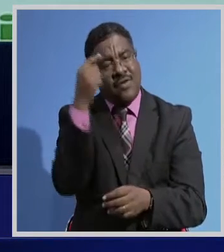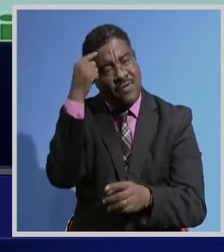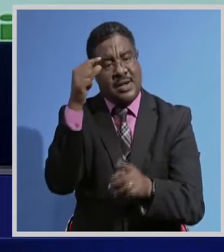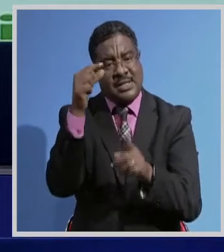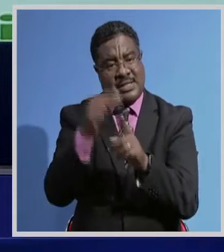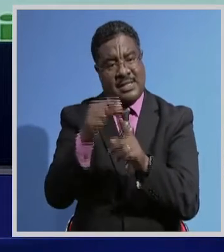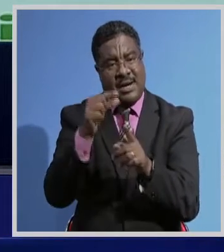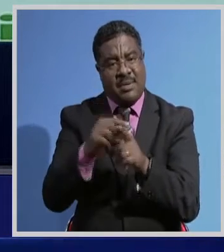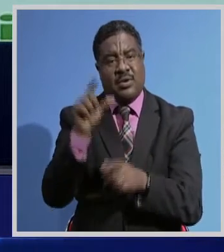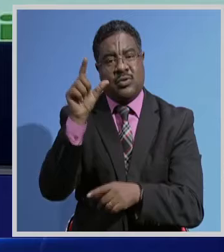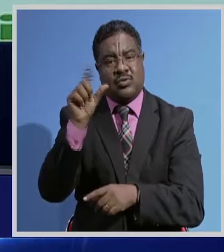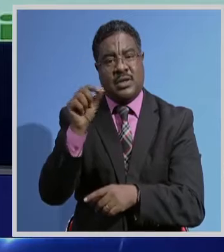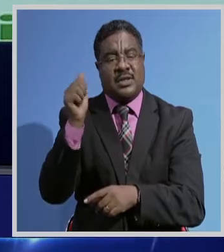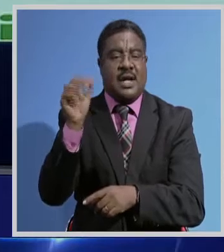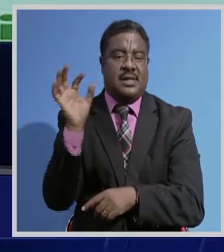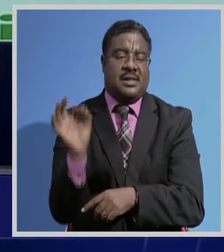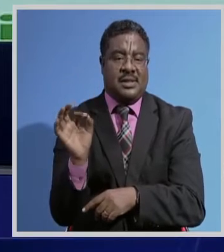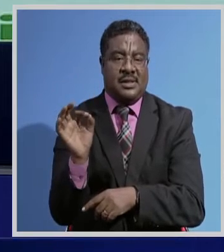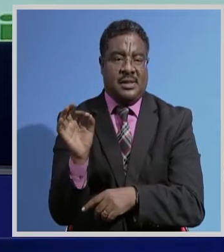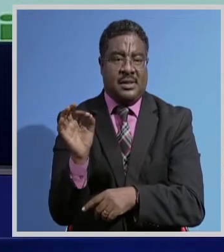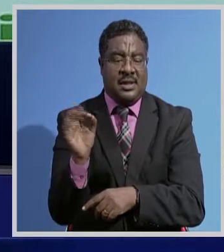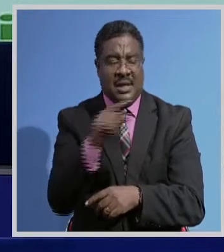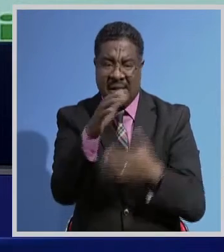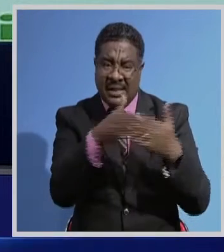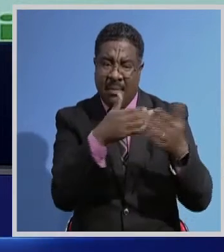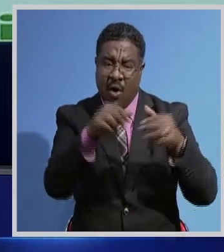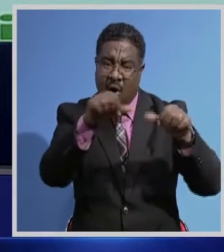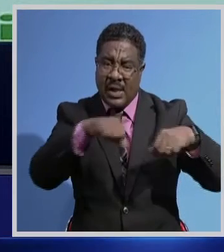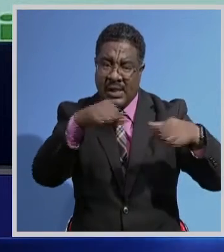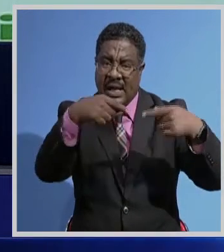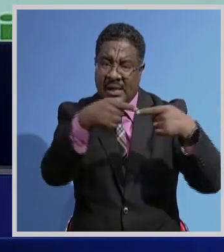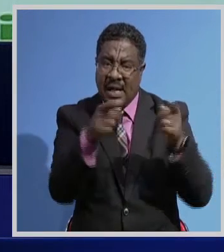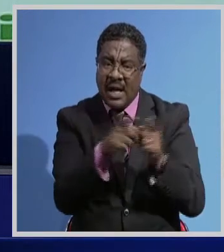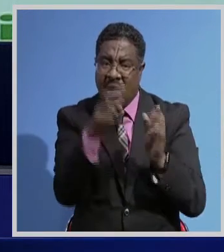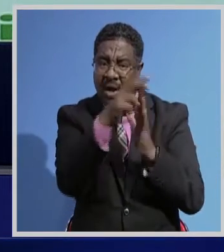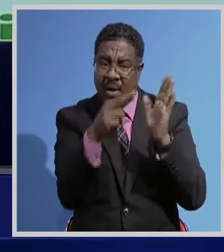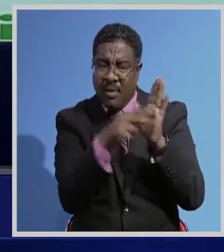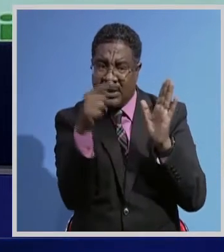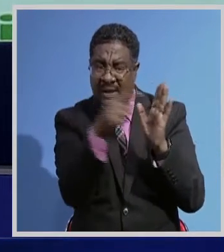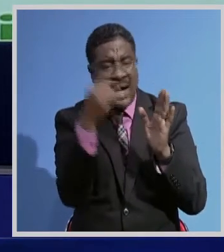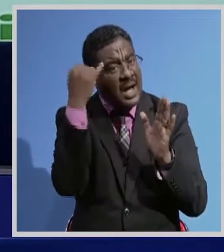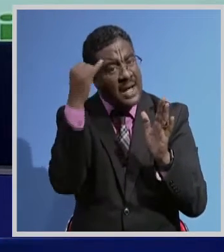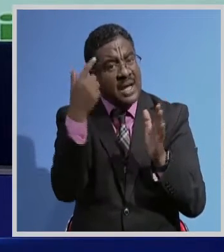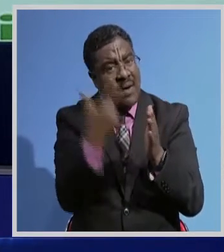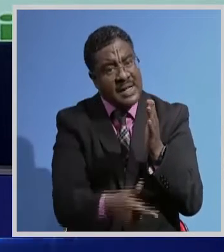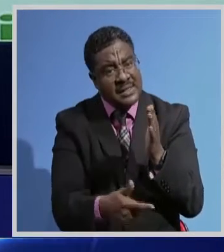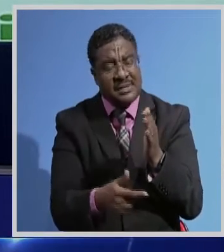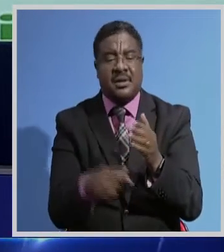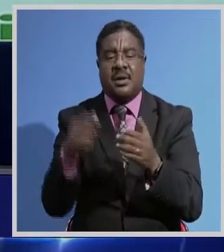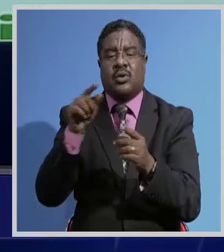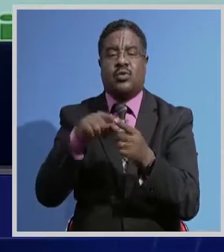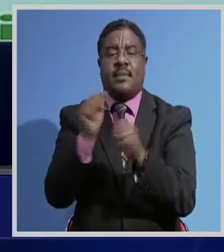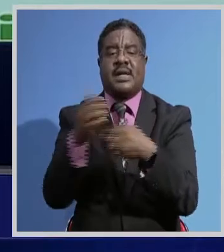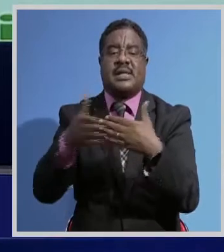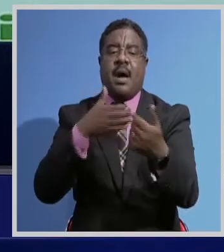2019. Auditor General DICK SICHEMBE says the Simplified Auditor General's report is aimed at making the report easier for Zambians